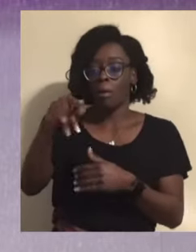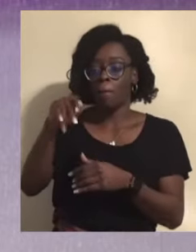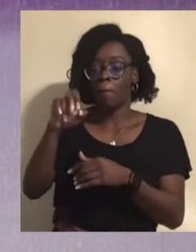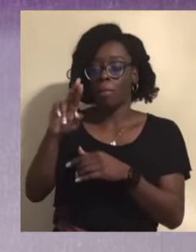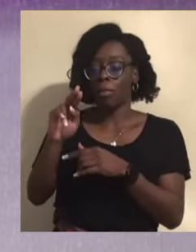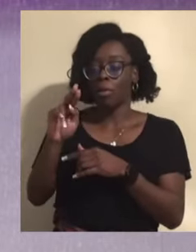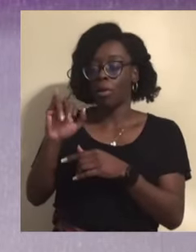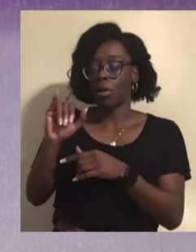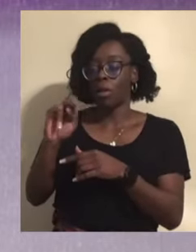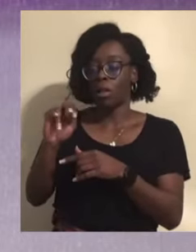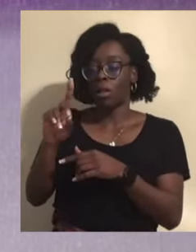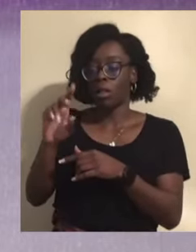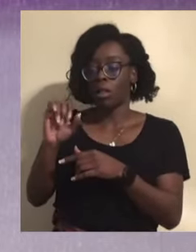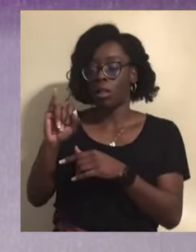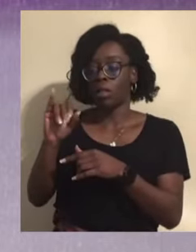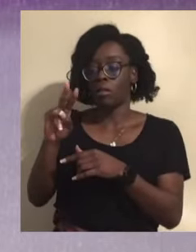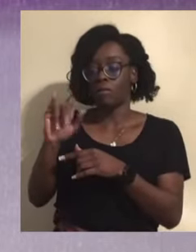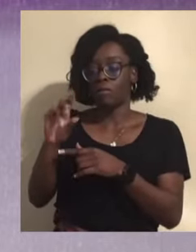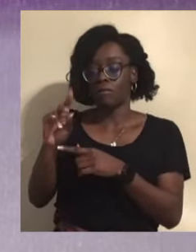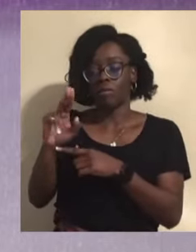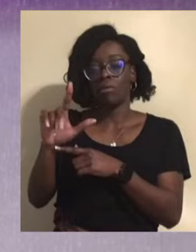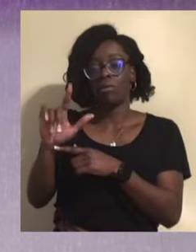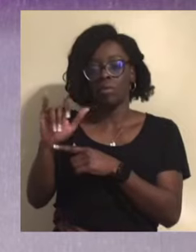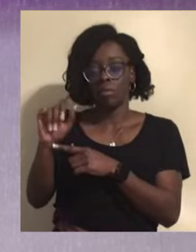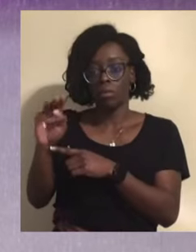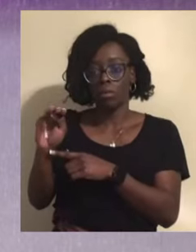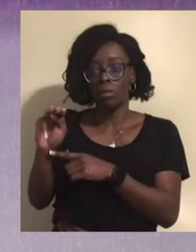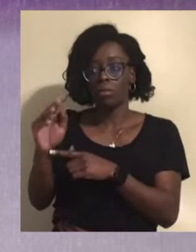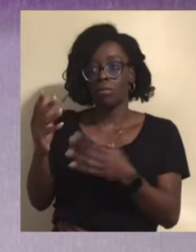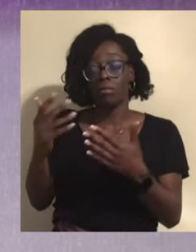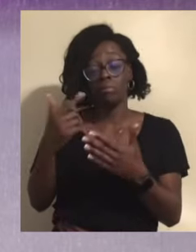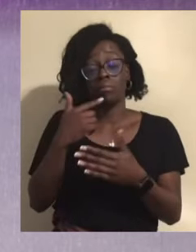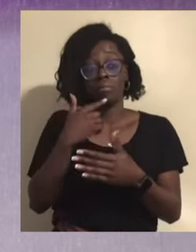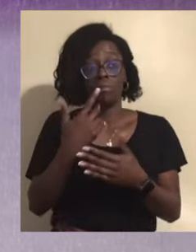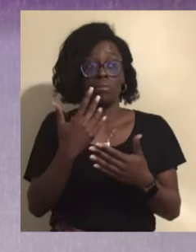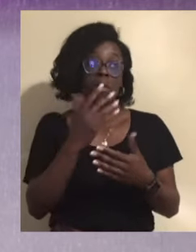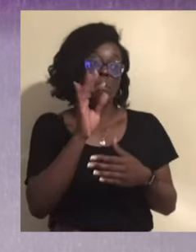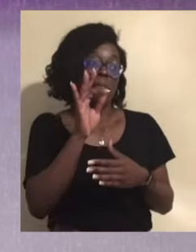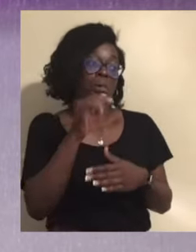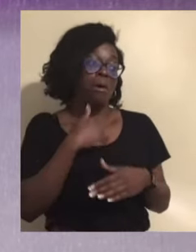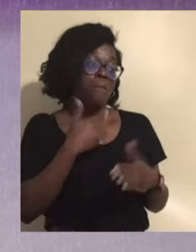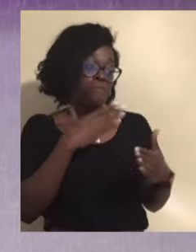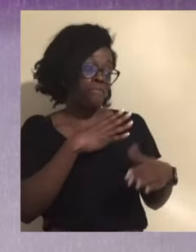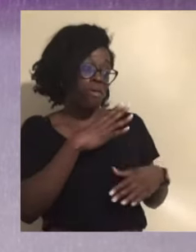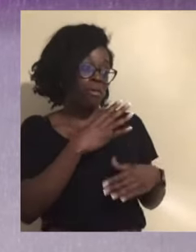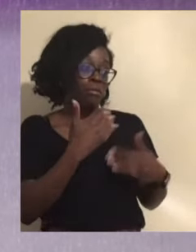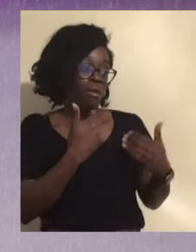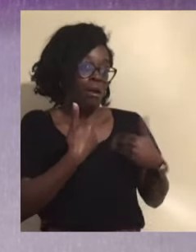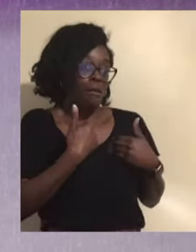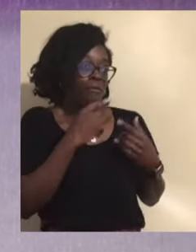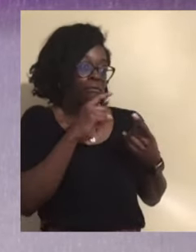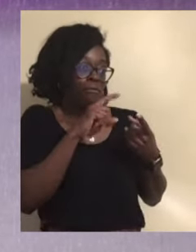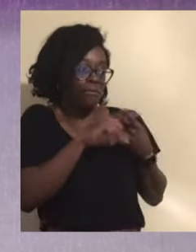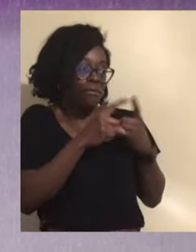You say, well, Pastor, I'm good. I got friends. Well, having friends don't mean you have a